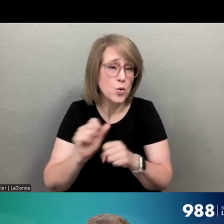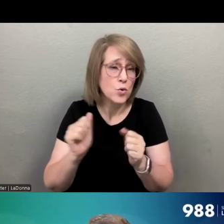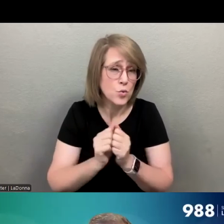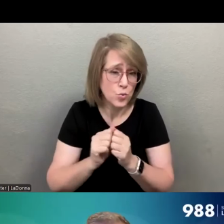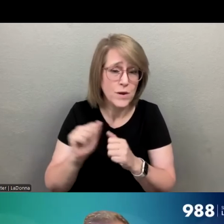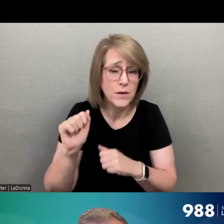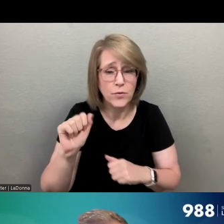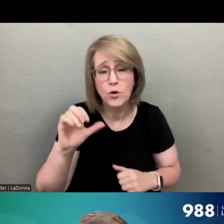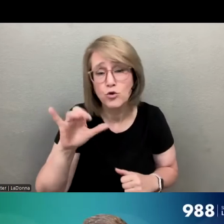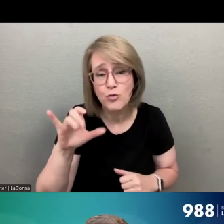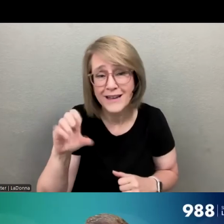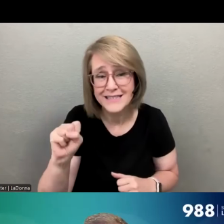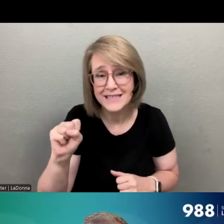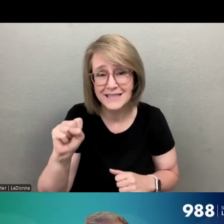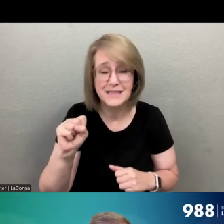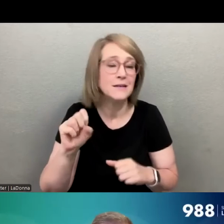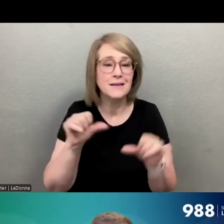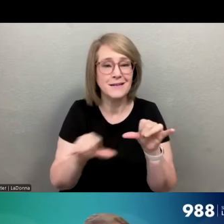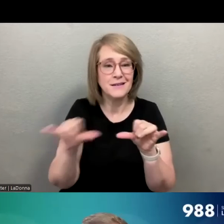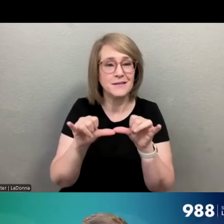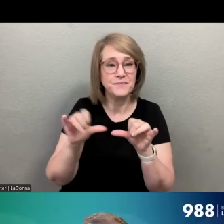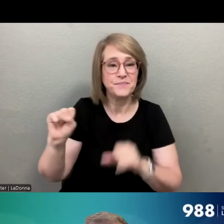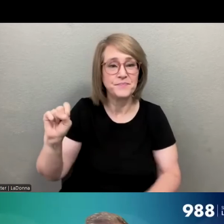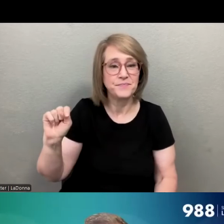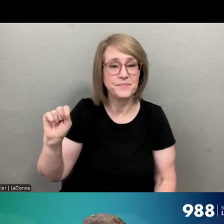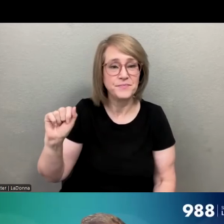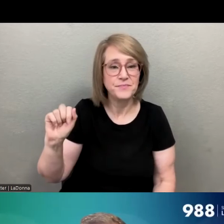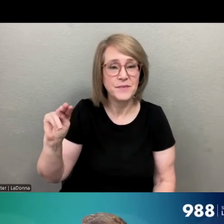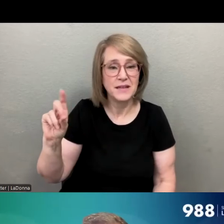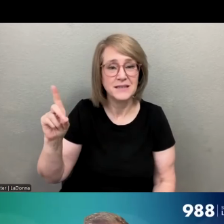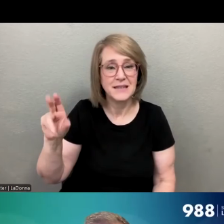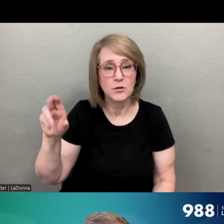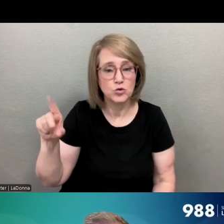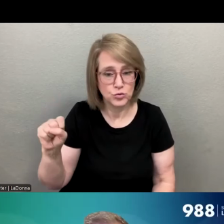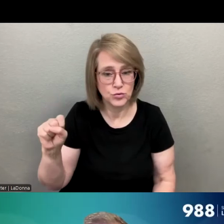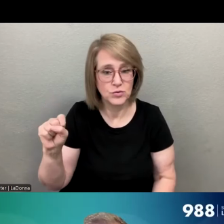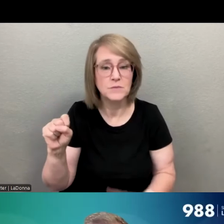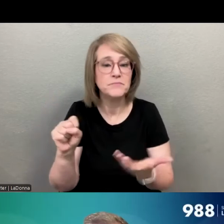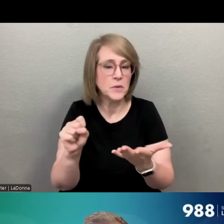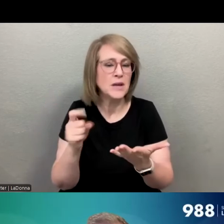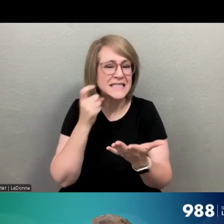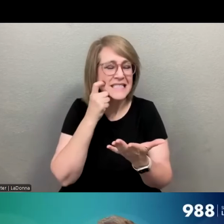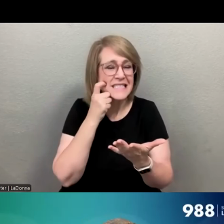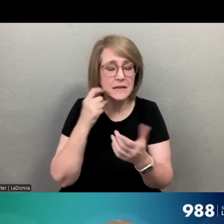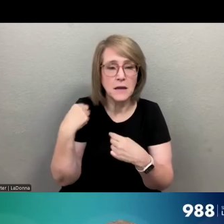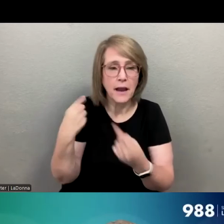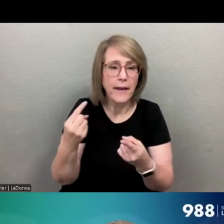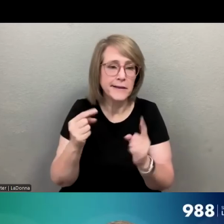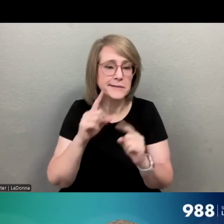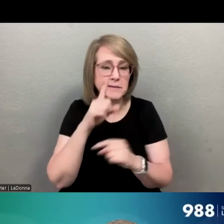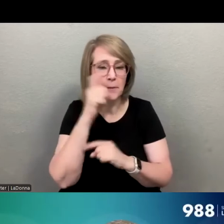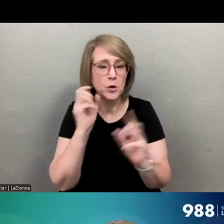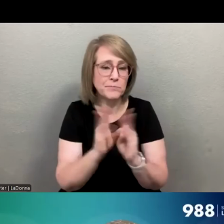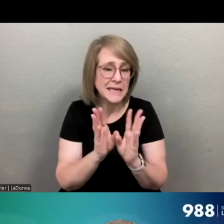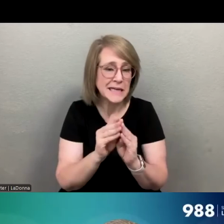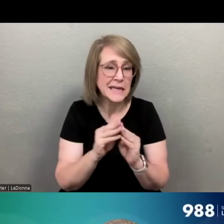updated draft version of the national guidelines. There were a number of convenings that happened over the course of the summer focused on that. And so